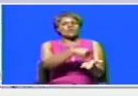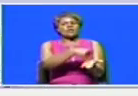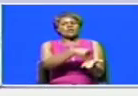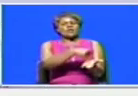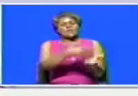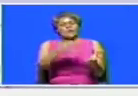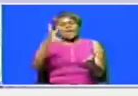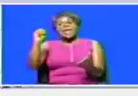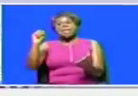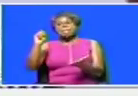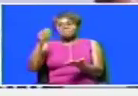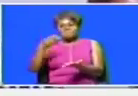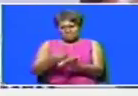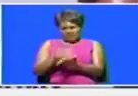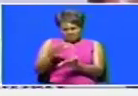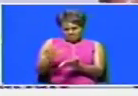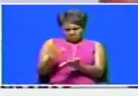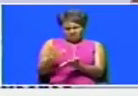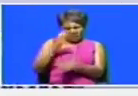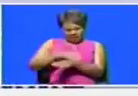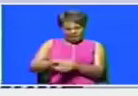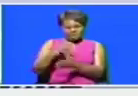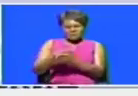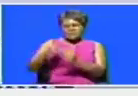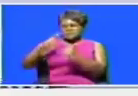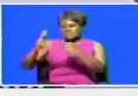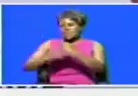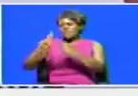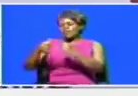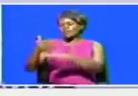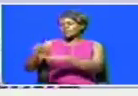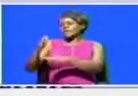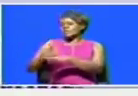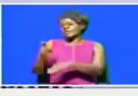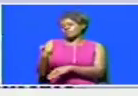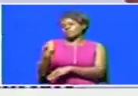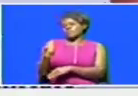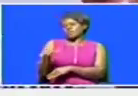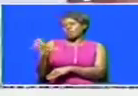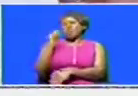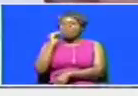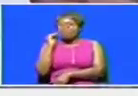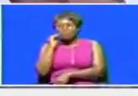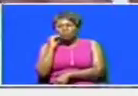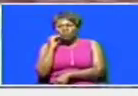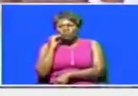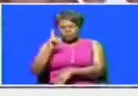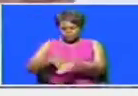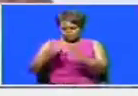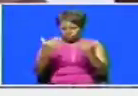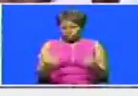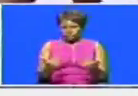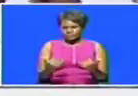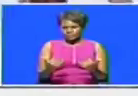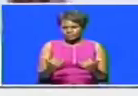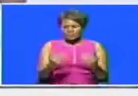ukienda kwa M-Pesa utakuta pesa 7,000 nimetumana wapi akiwa nyumbani. At the moment, no